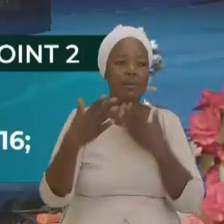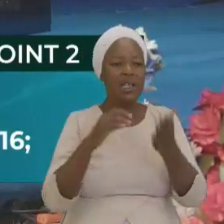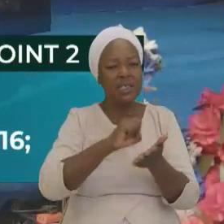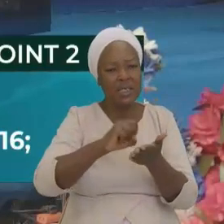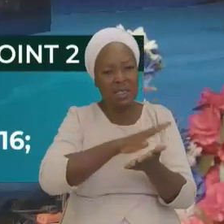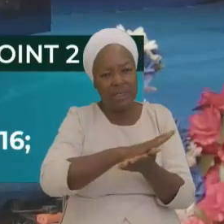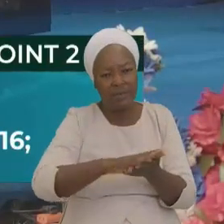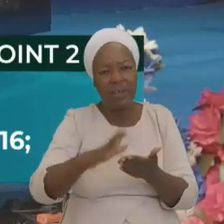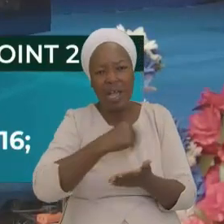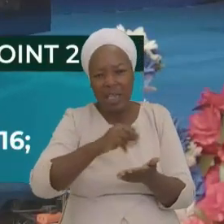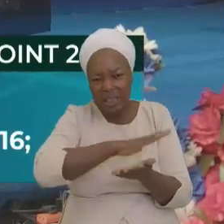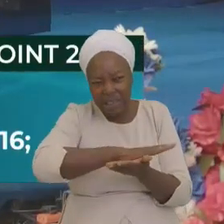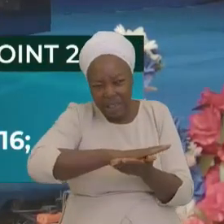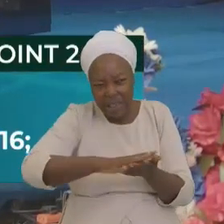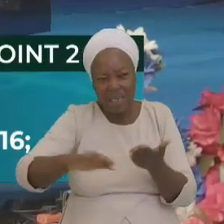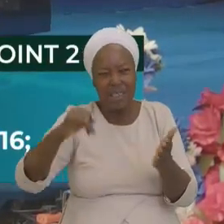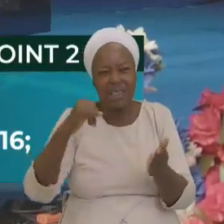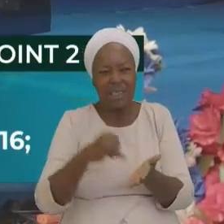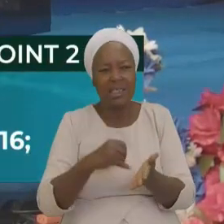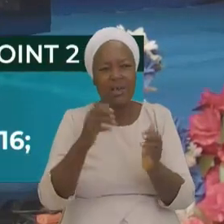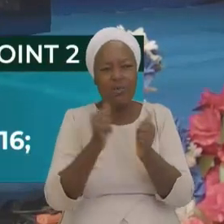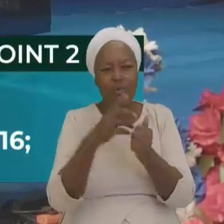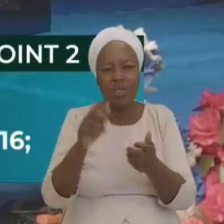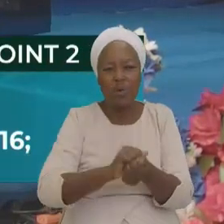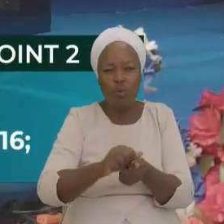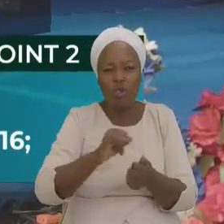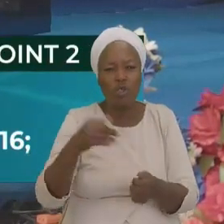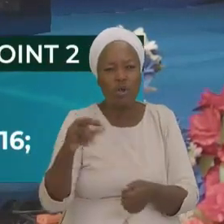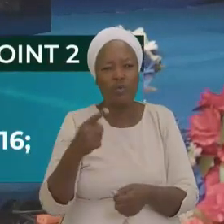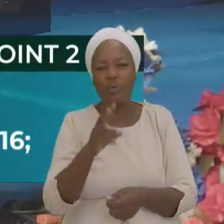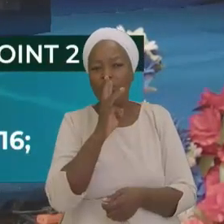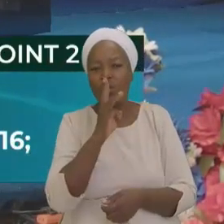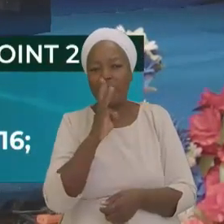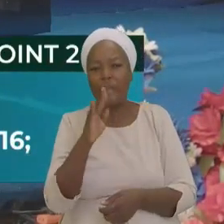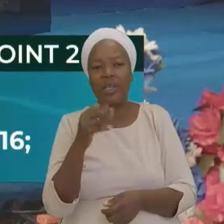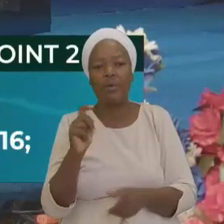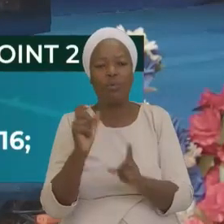and cleanse it with the washing of water by the word.